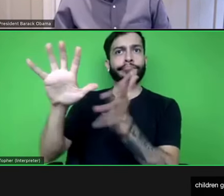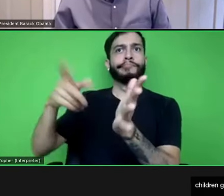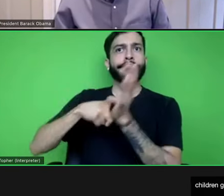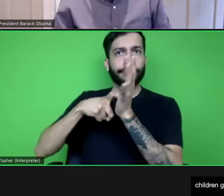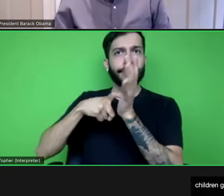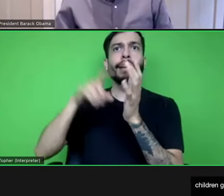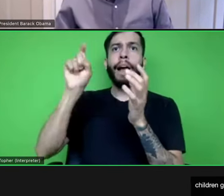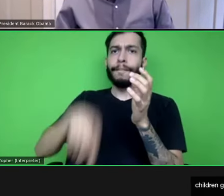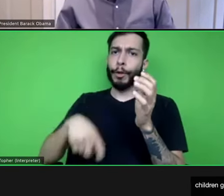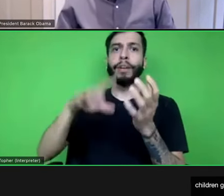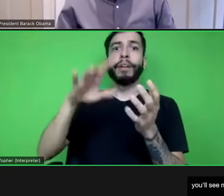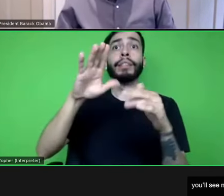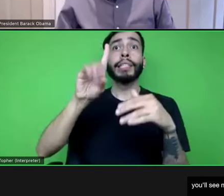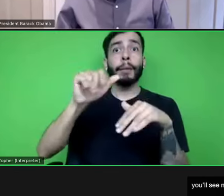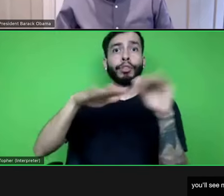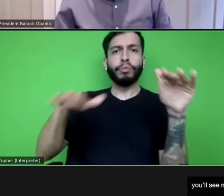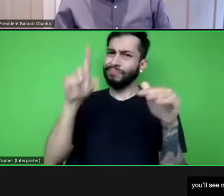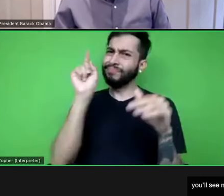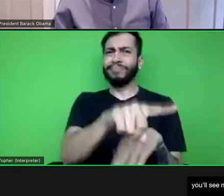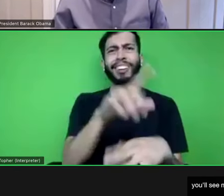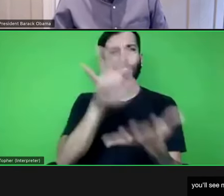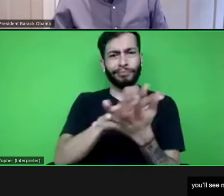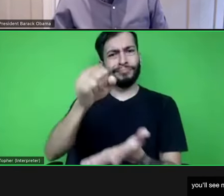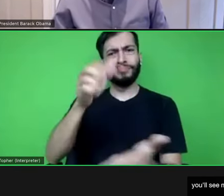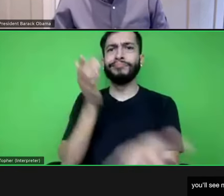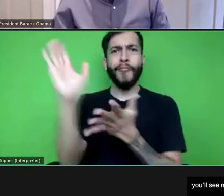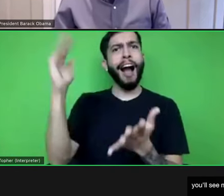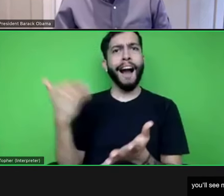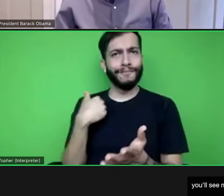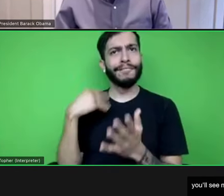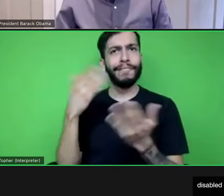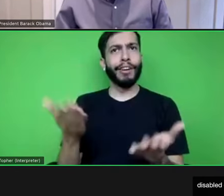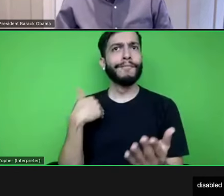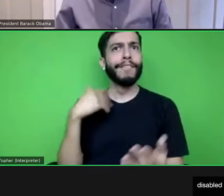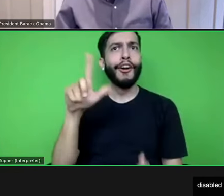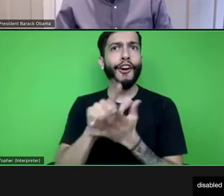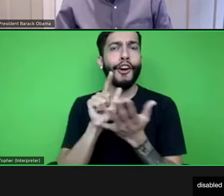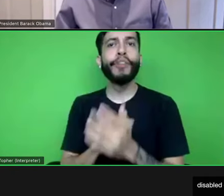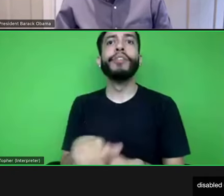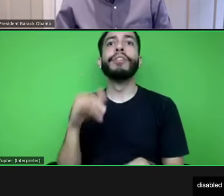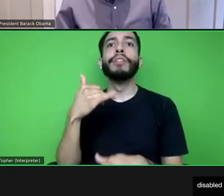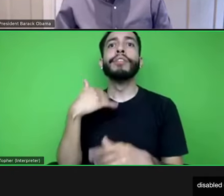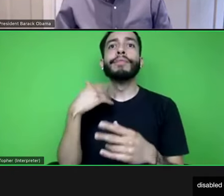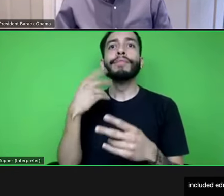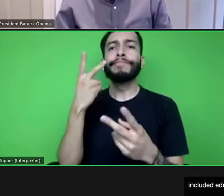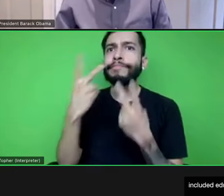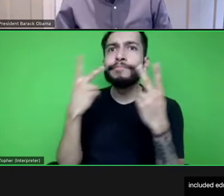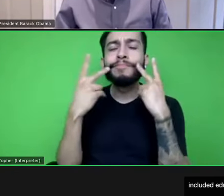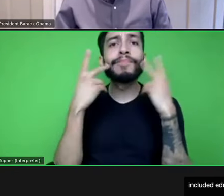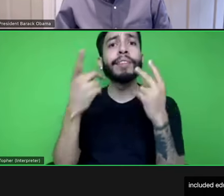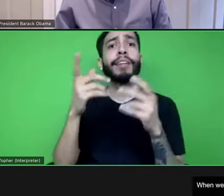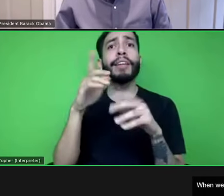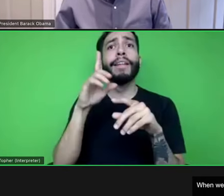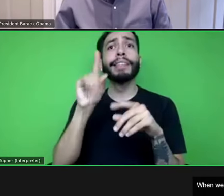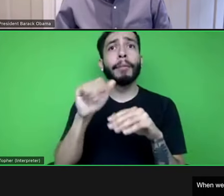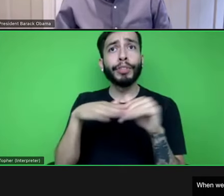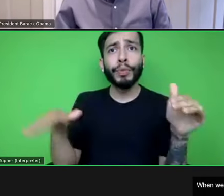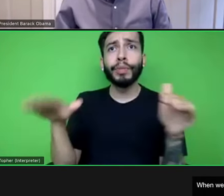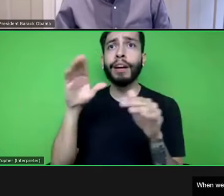disabled children in fully included educational settings, when we look at what's happening to poor Black and Brown